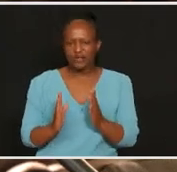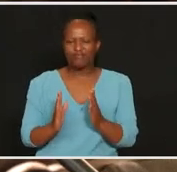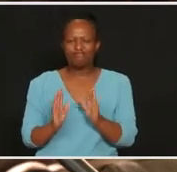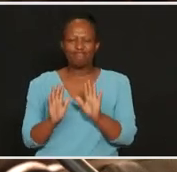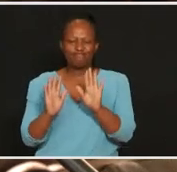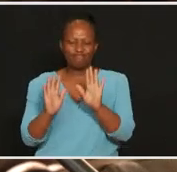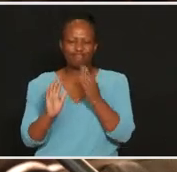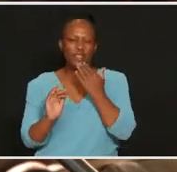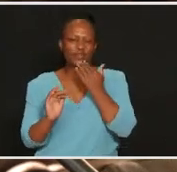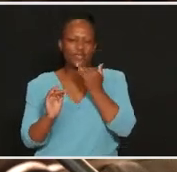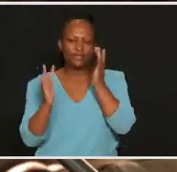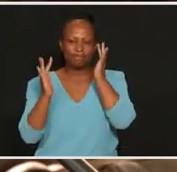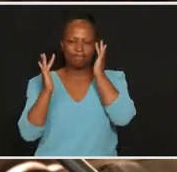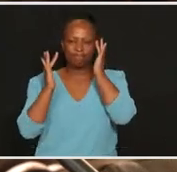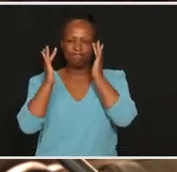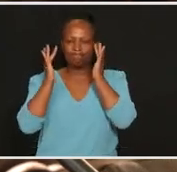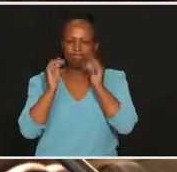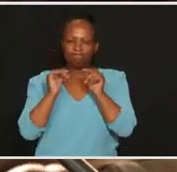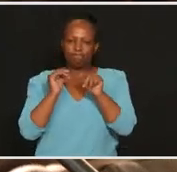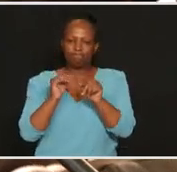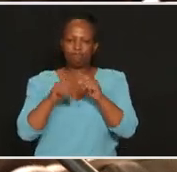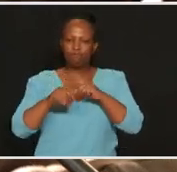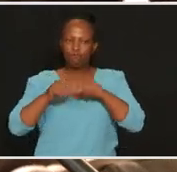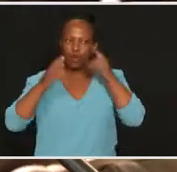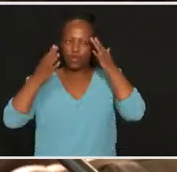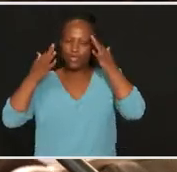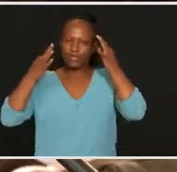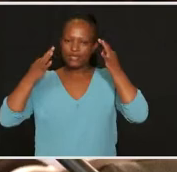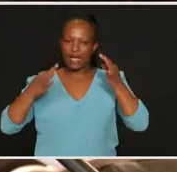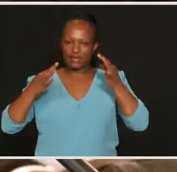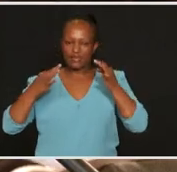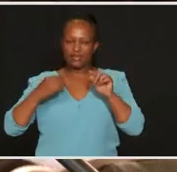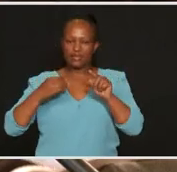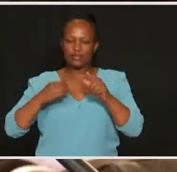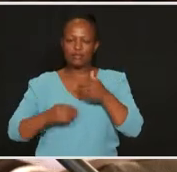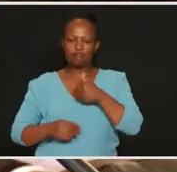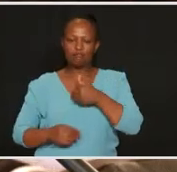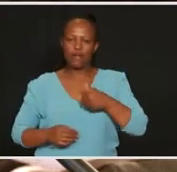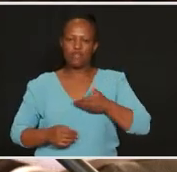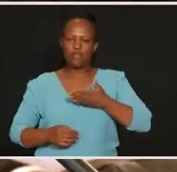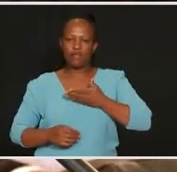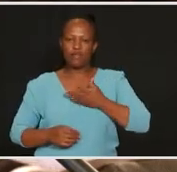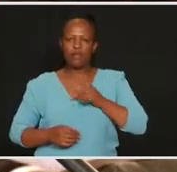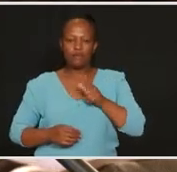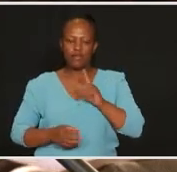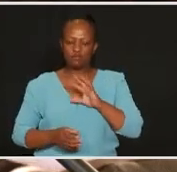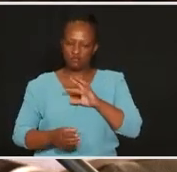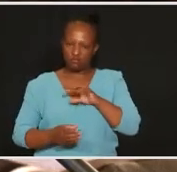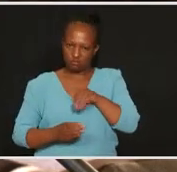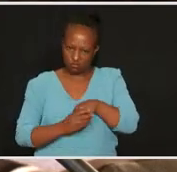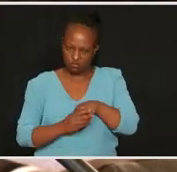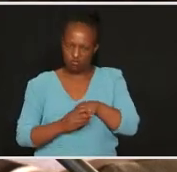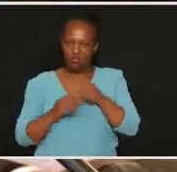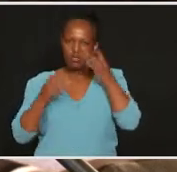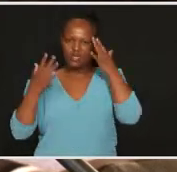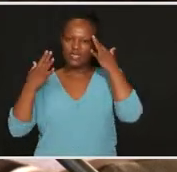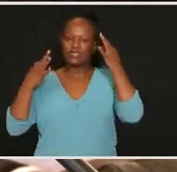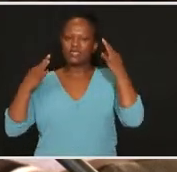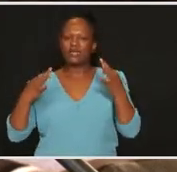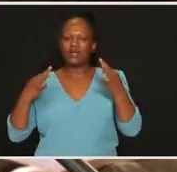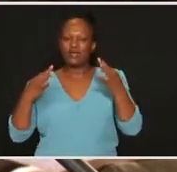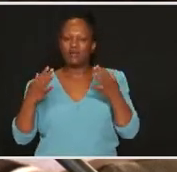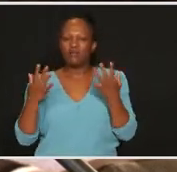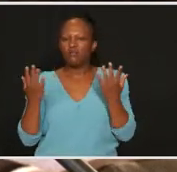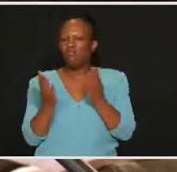consider that when those decisions are taken parents must form part of those decisions either